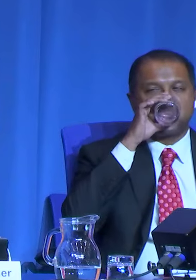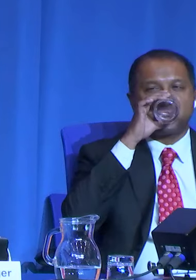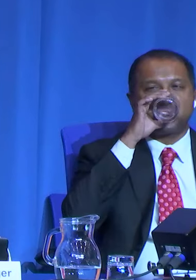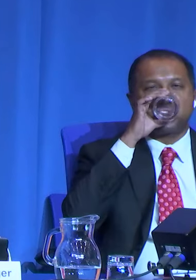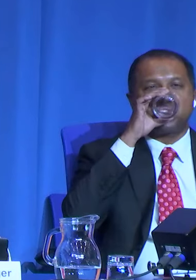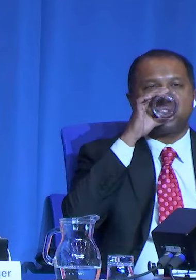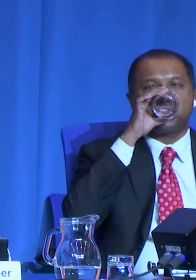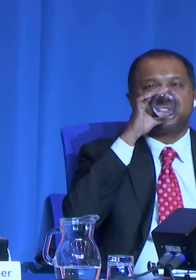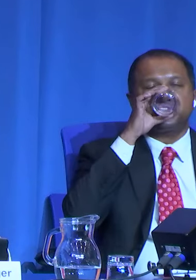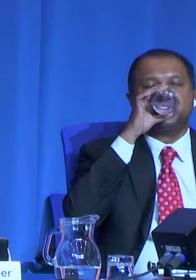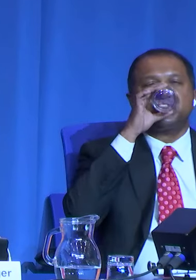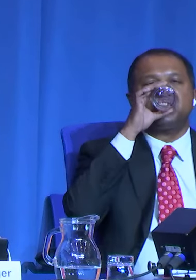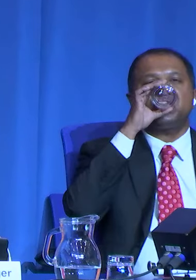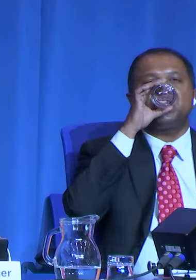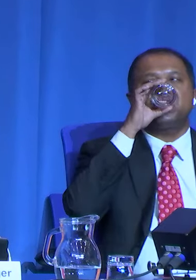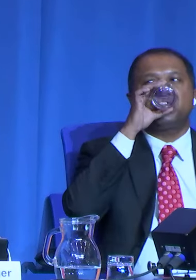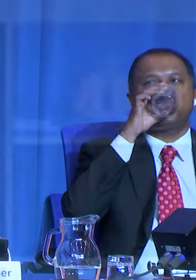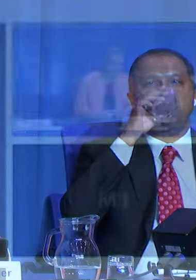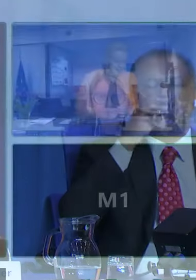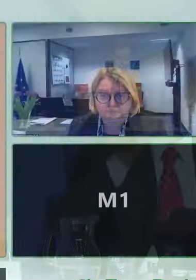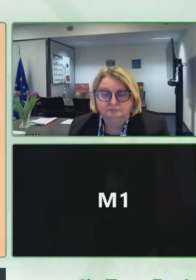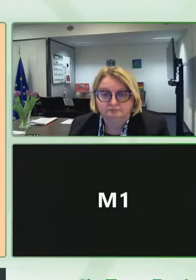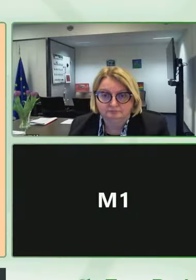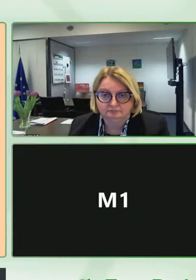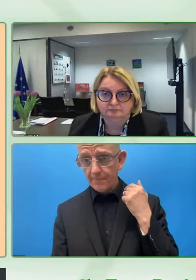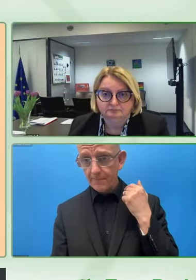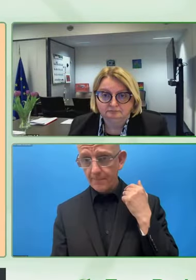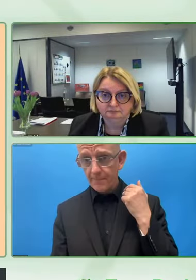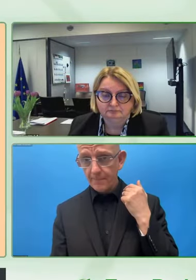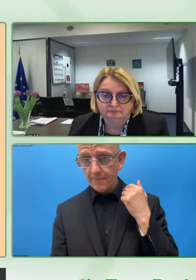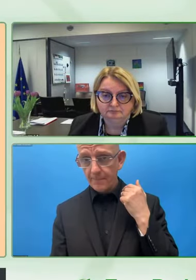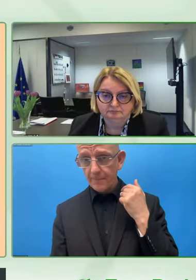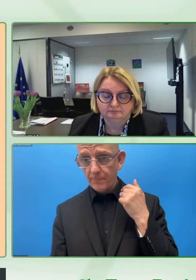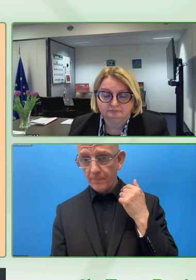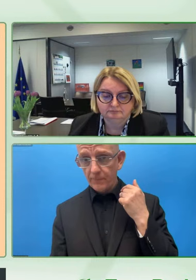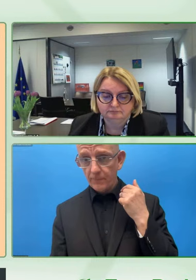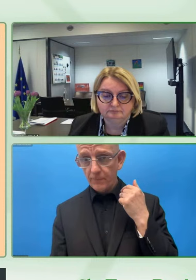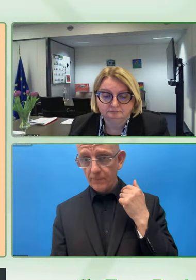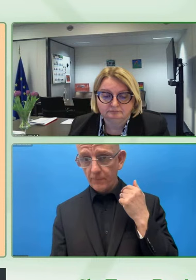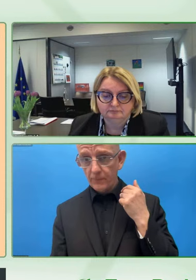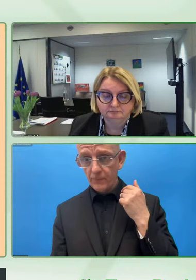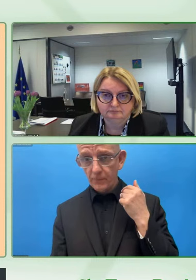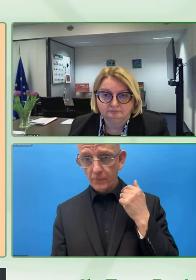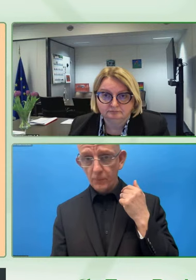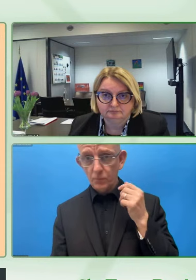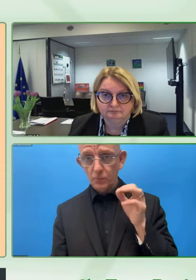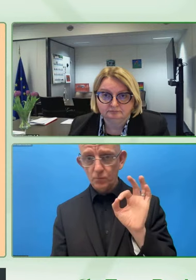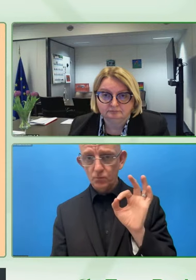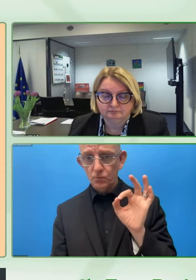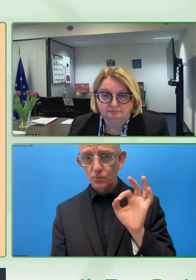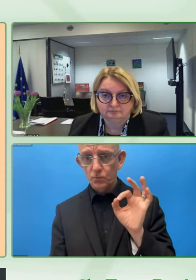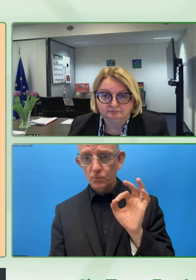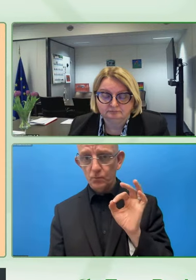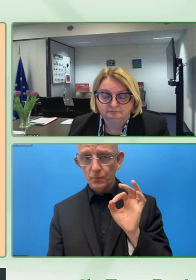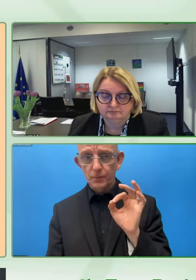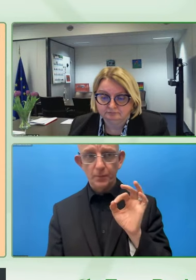from Dan was the need of public campaigns. So can you tell us a little bit more